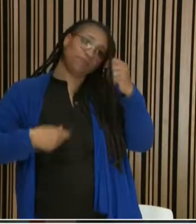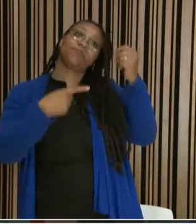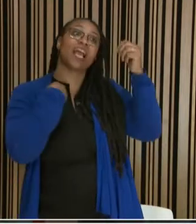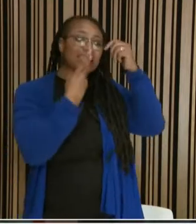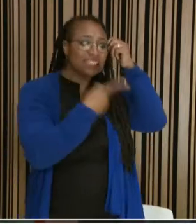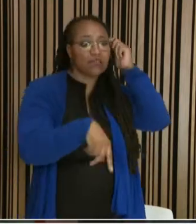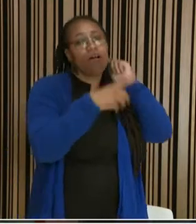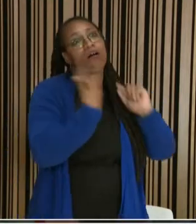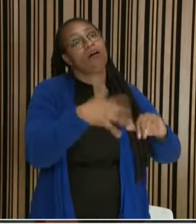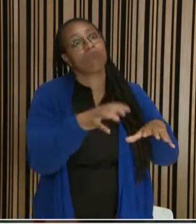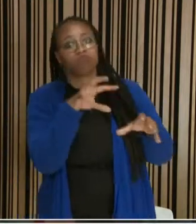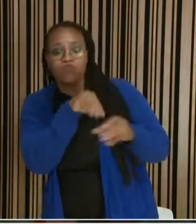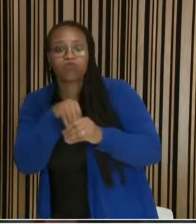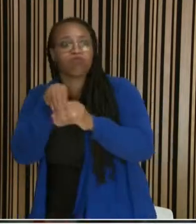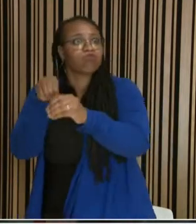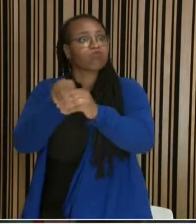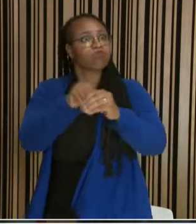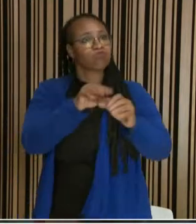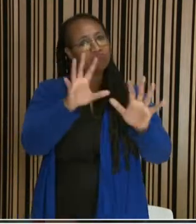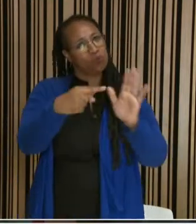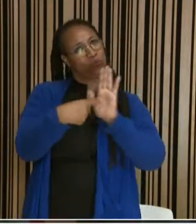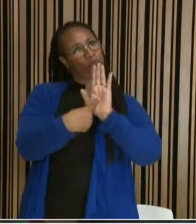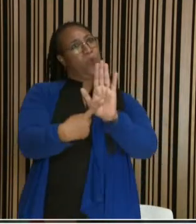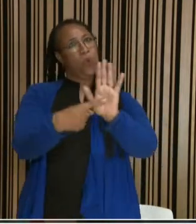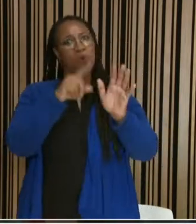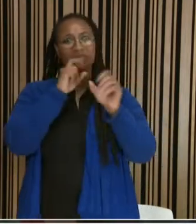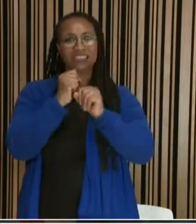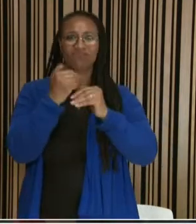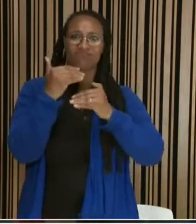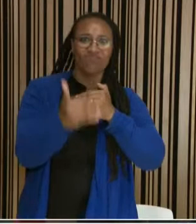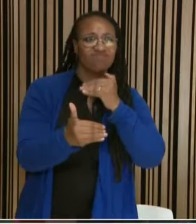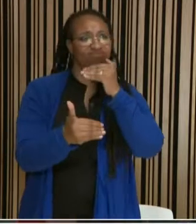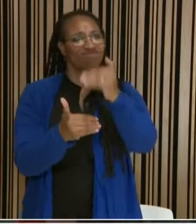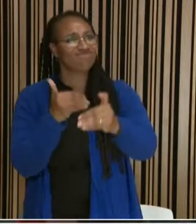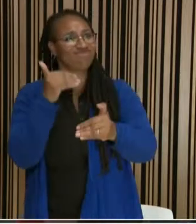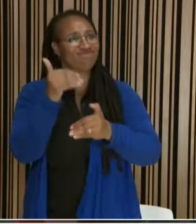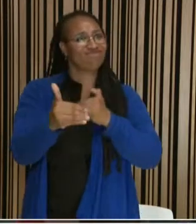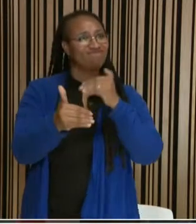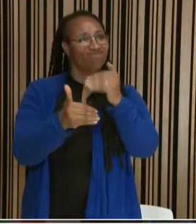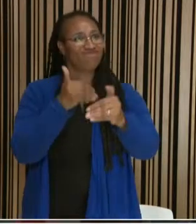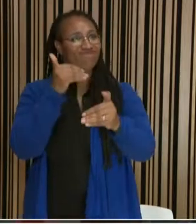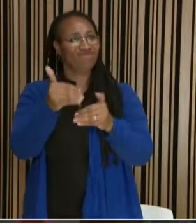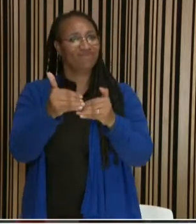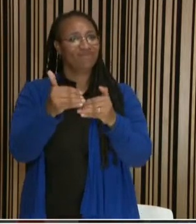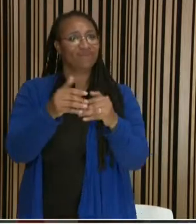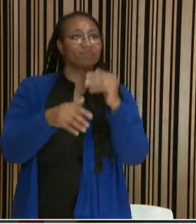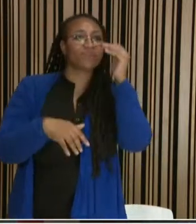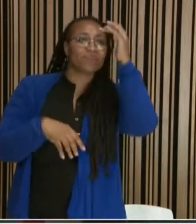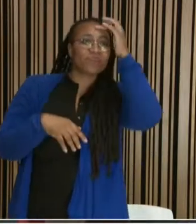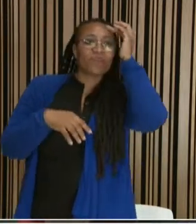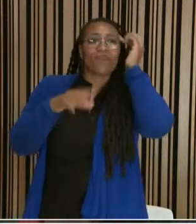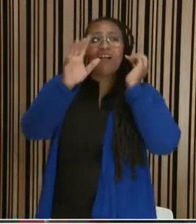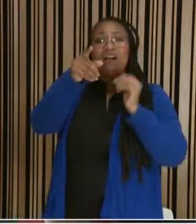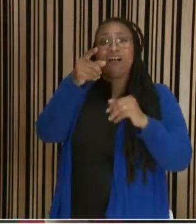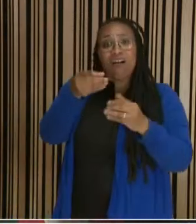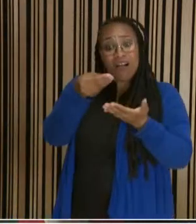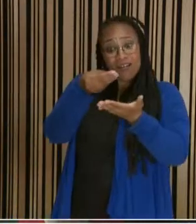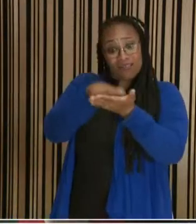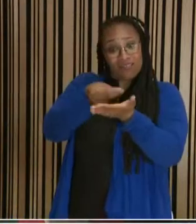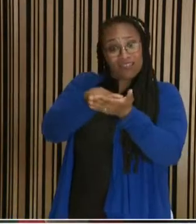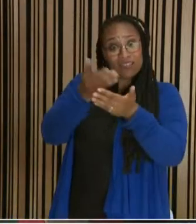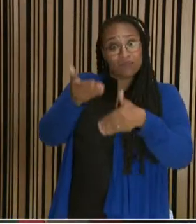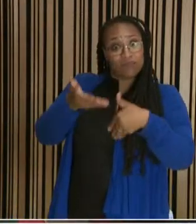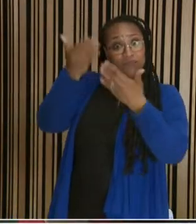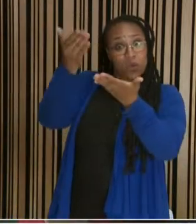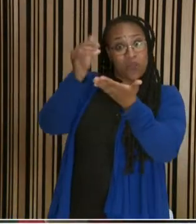us scant new spending proposals. So we've had to true up